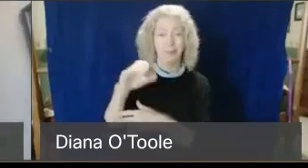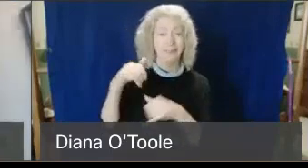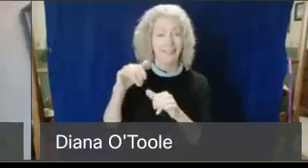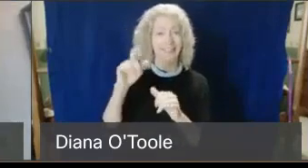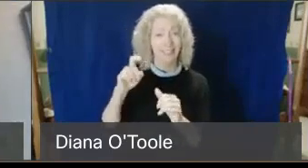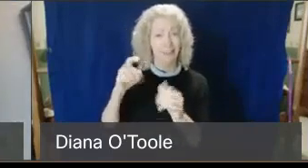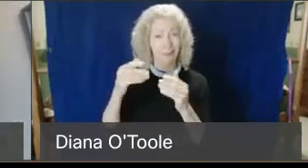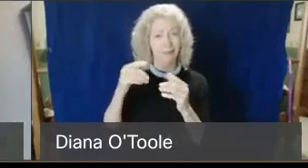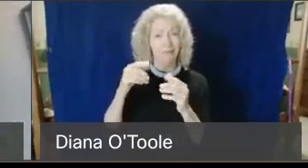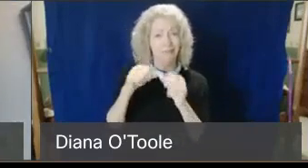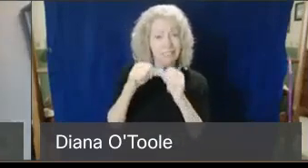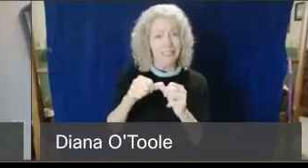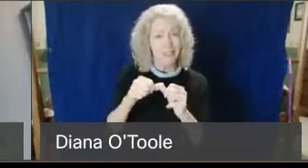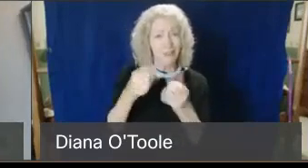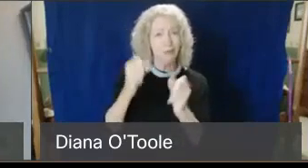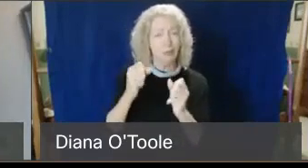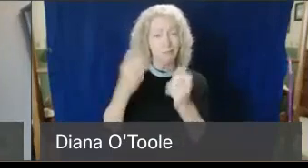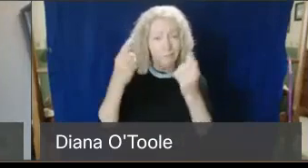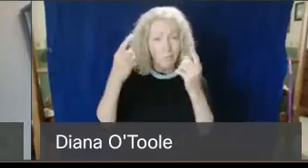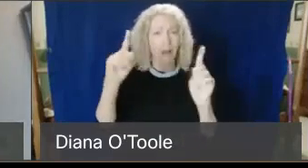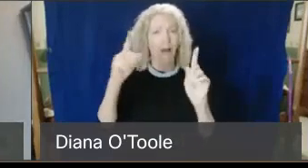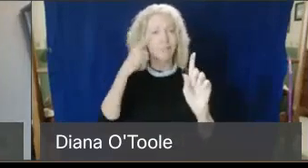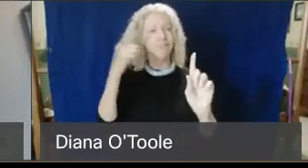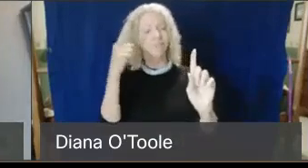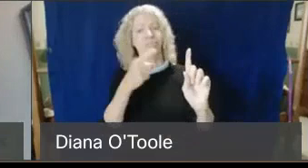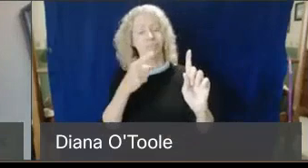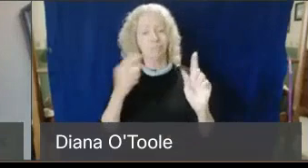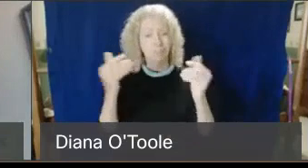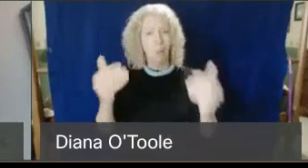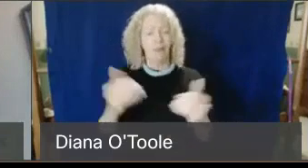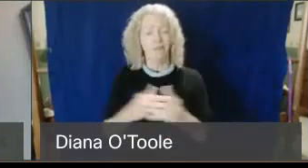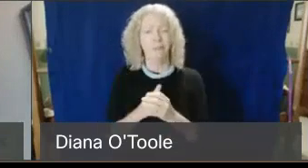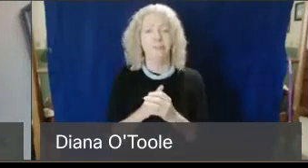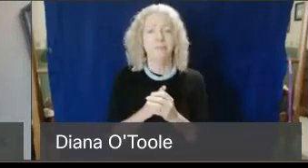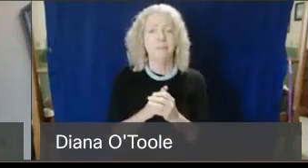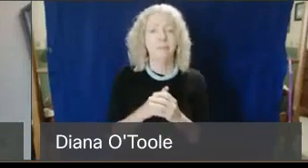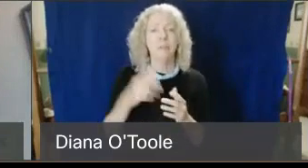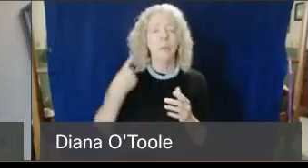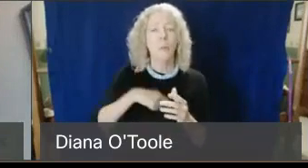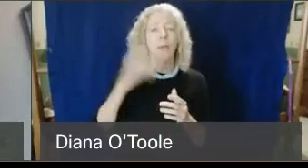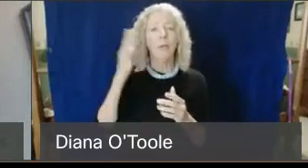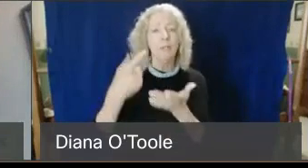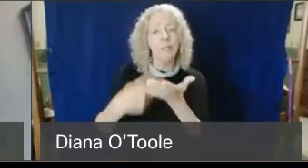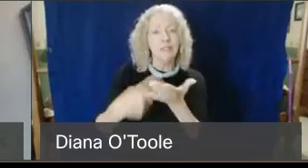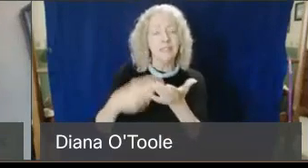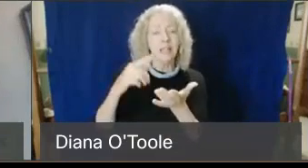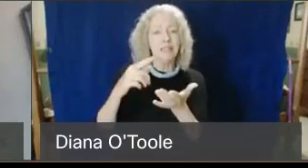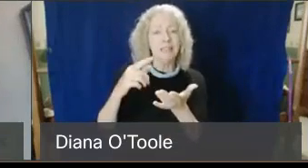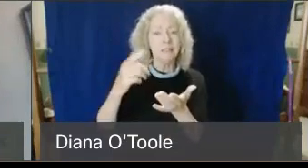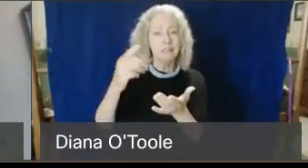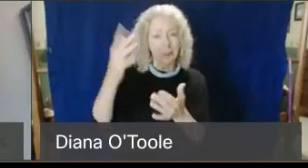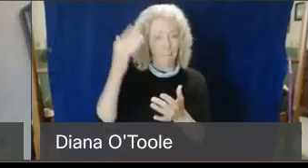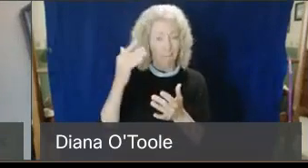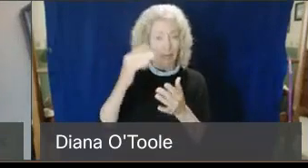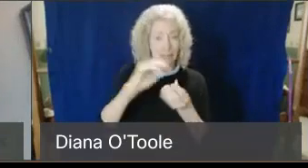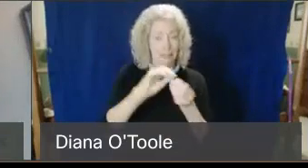I'm going to try to provide some vision and thoughts about that. We'll look back at our data, and I look forward at what we think